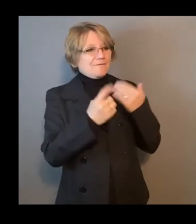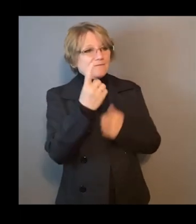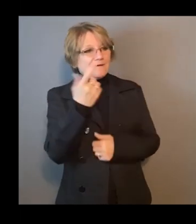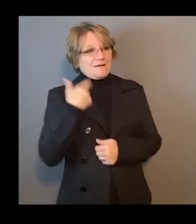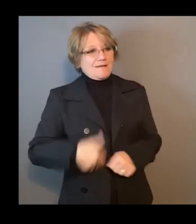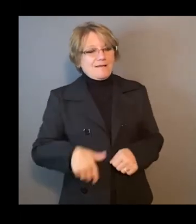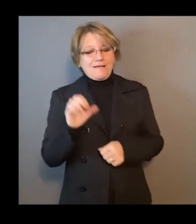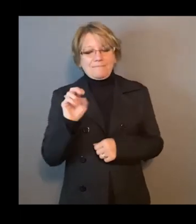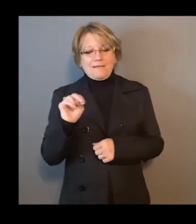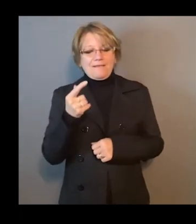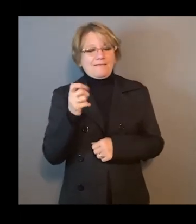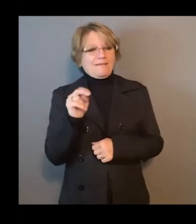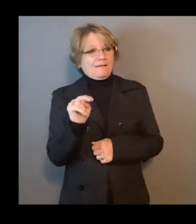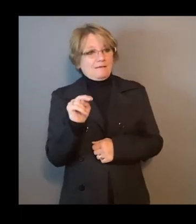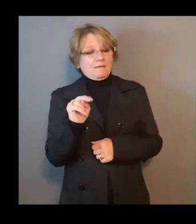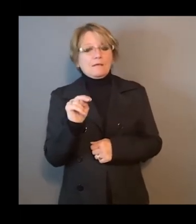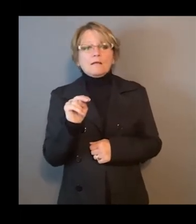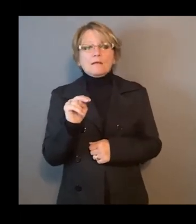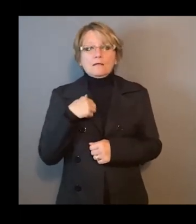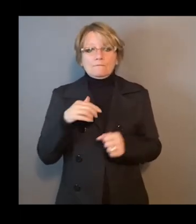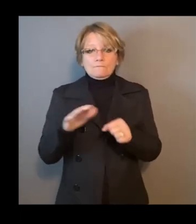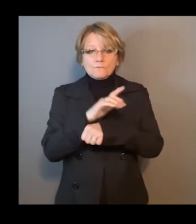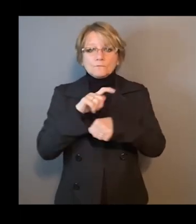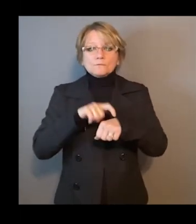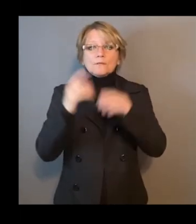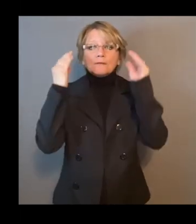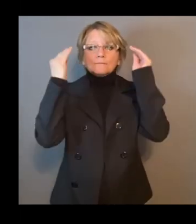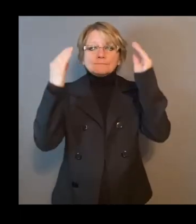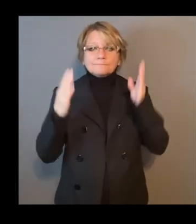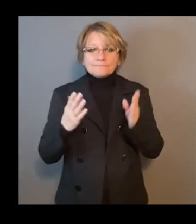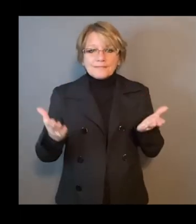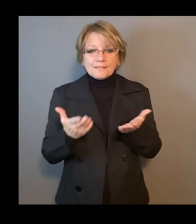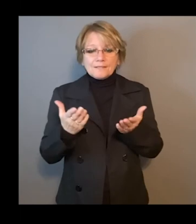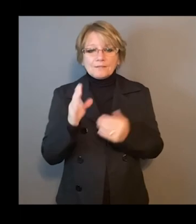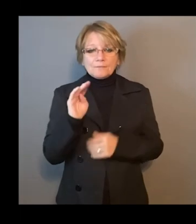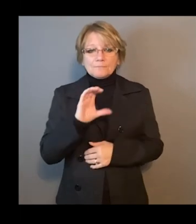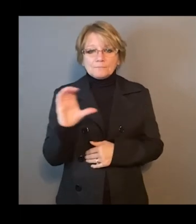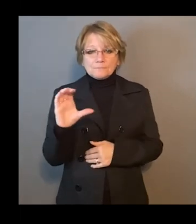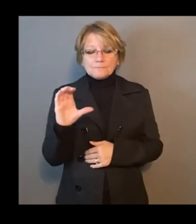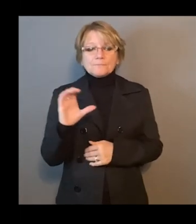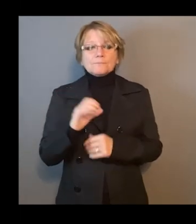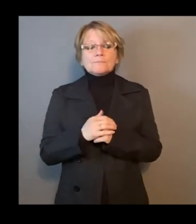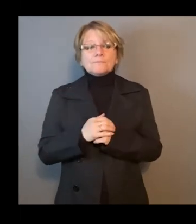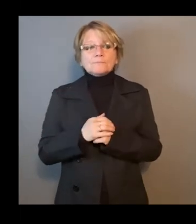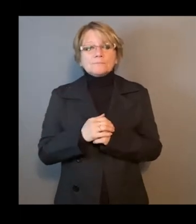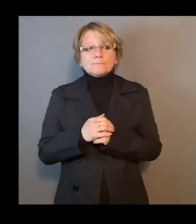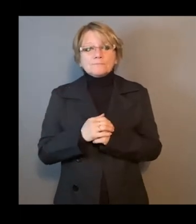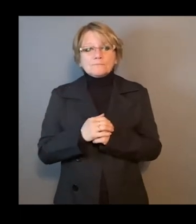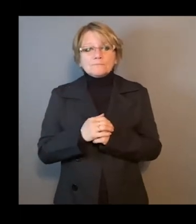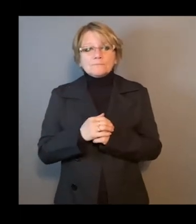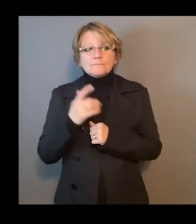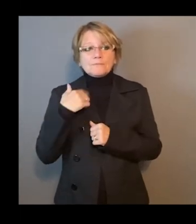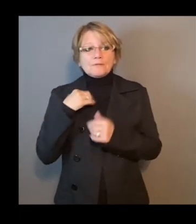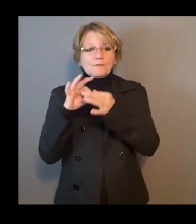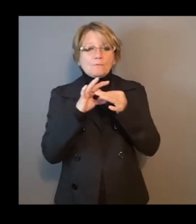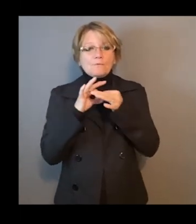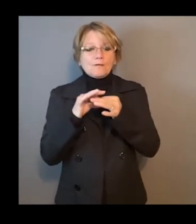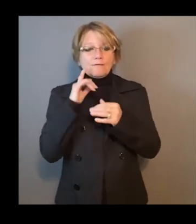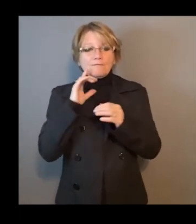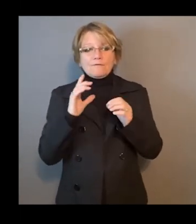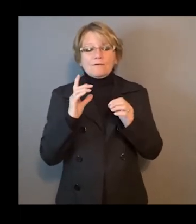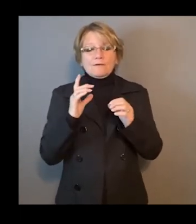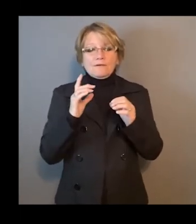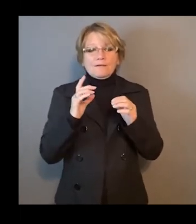Hello, everyone. I'm Engin Atase. I'm full-time faculty here at Bristol Community College, and I coordinate the elementary education program.